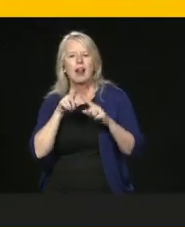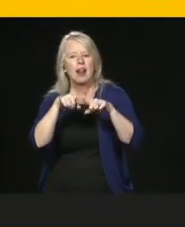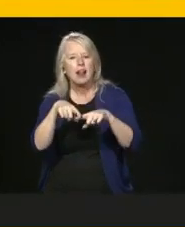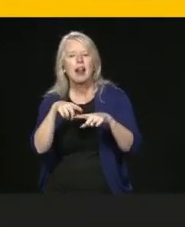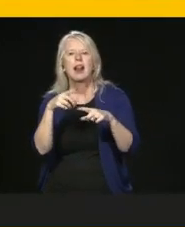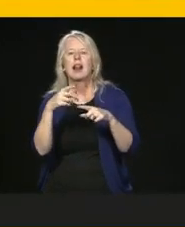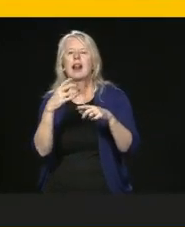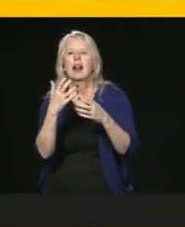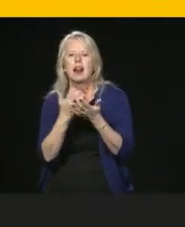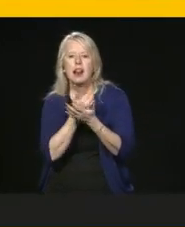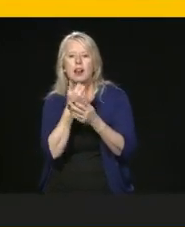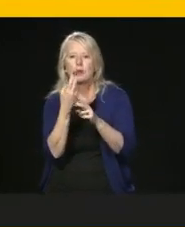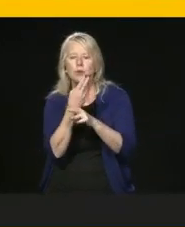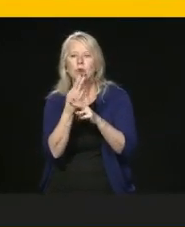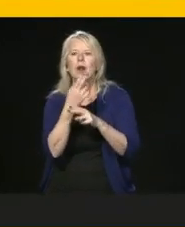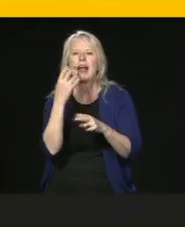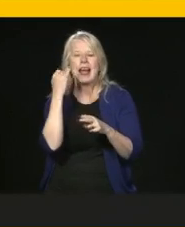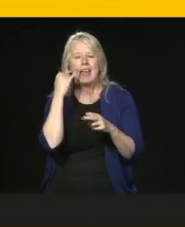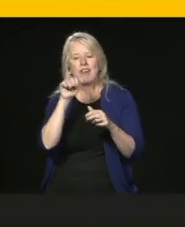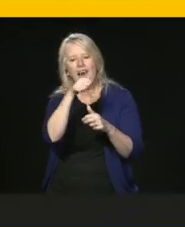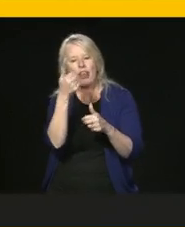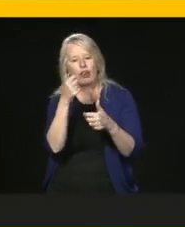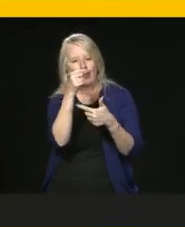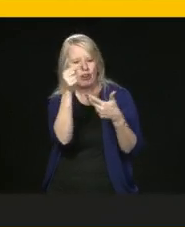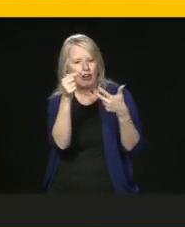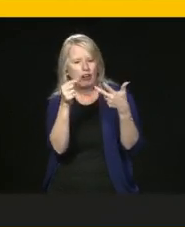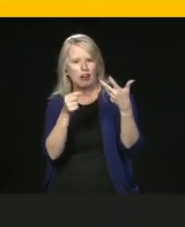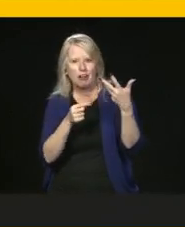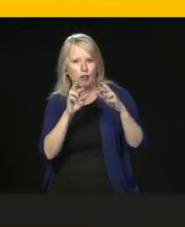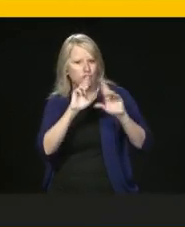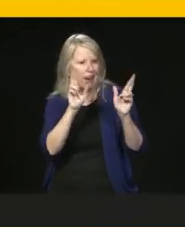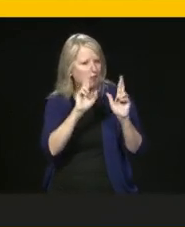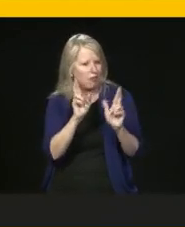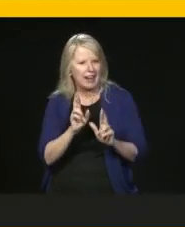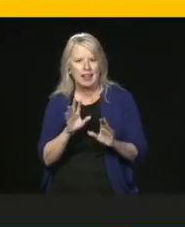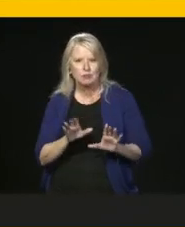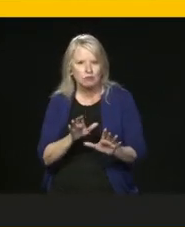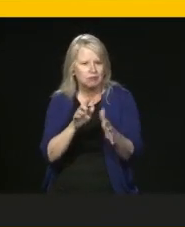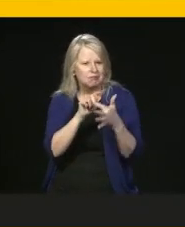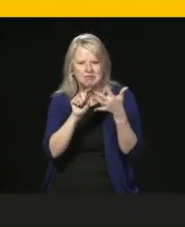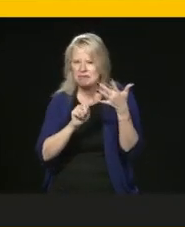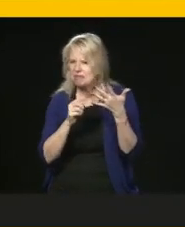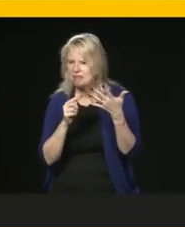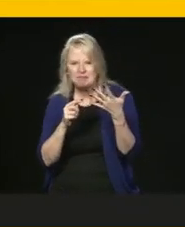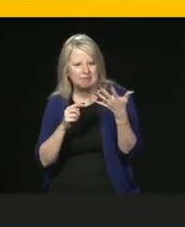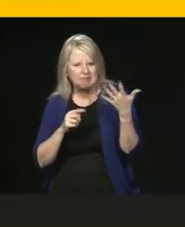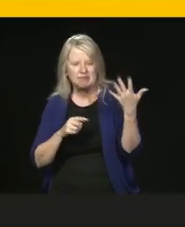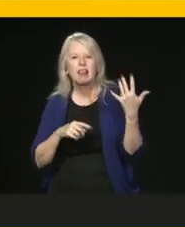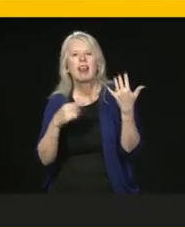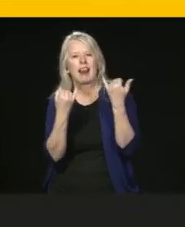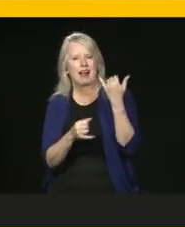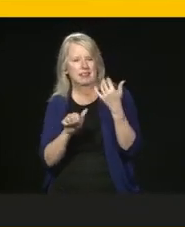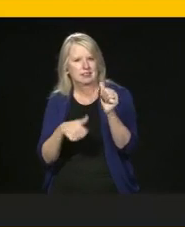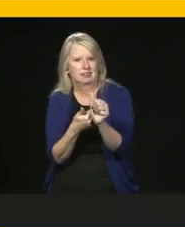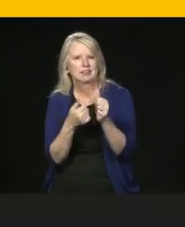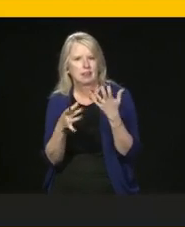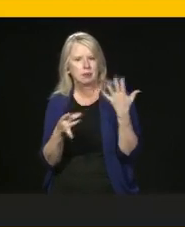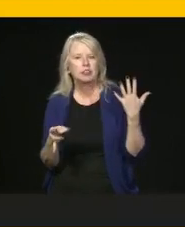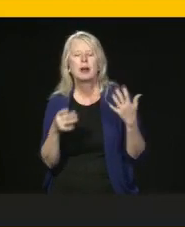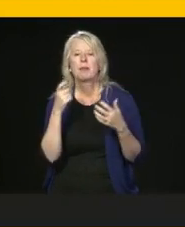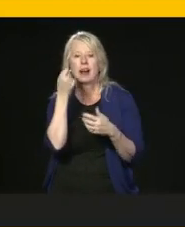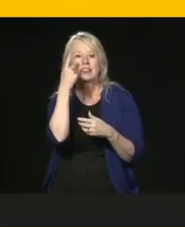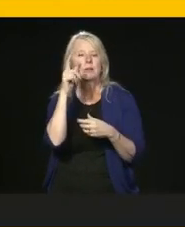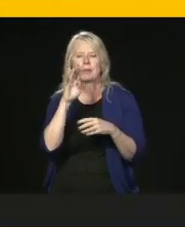been exhausted. That said, he has also been clear that everything is on the table. I think the